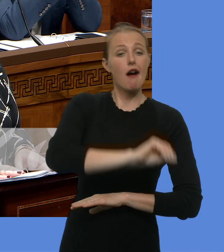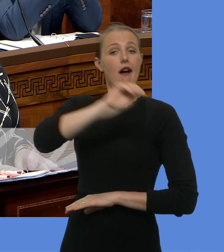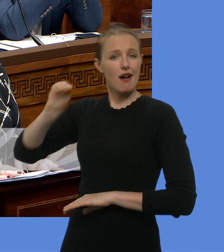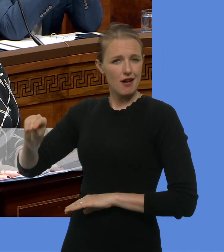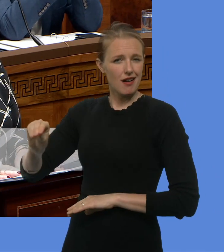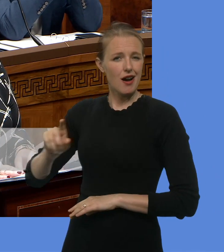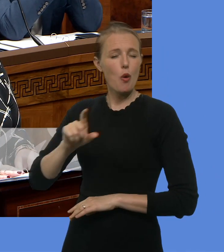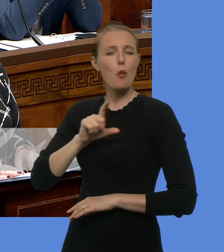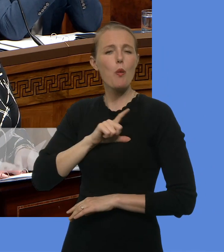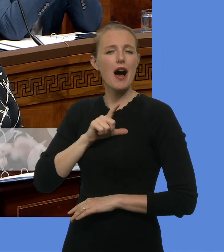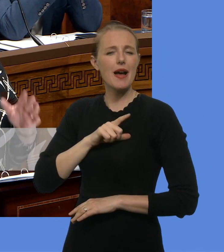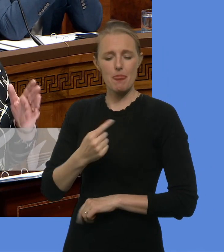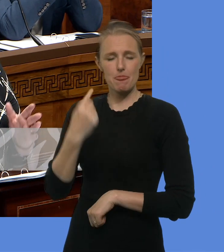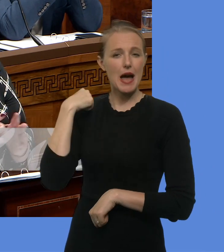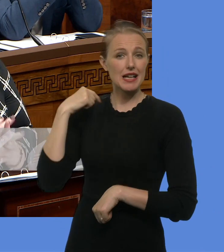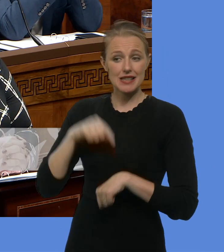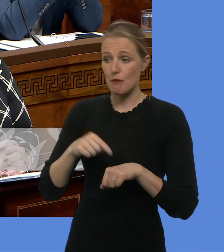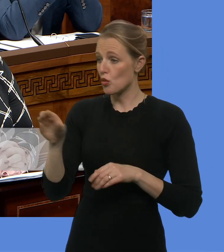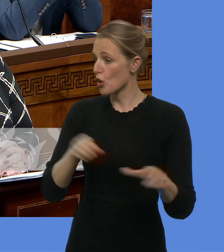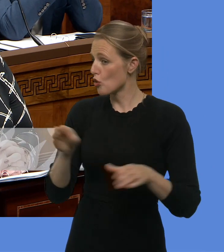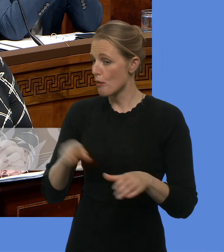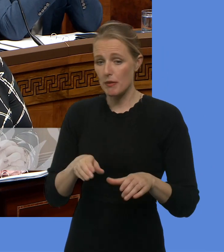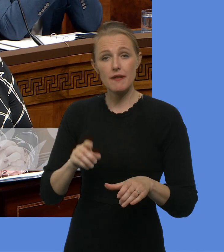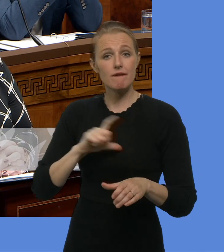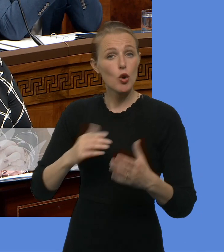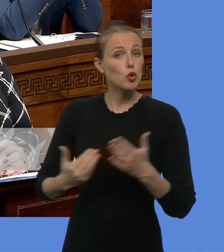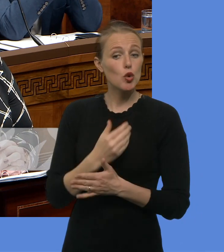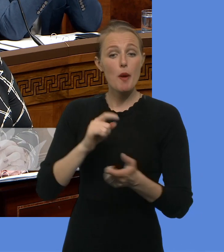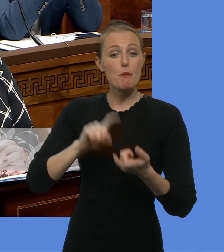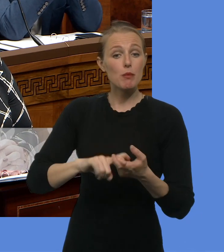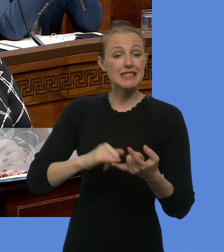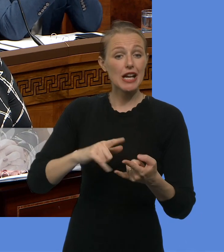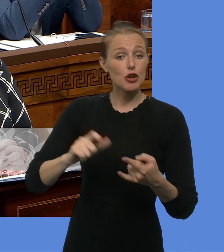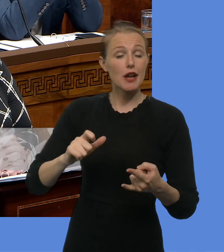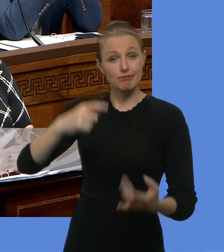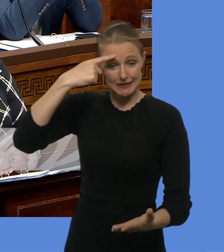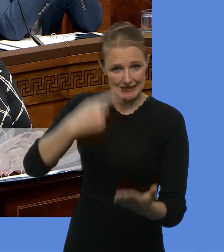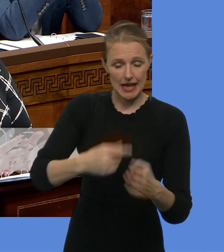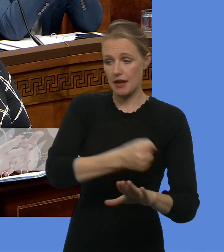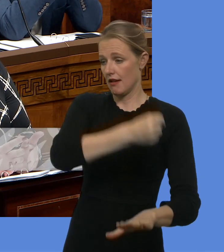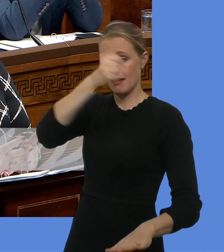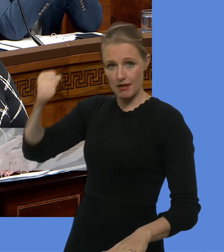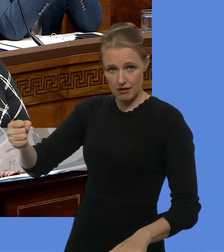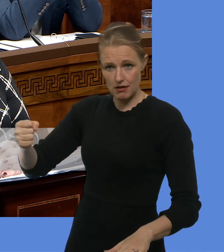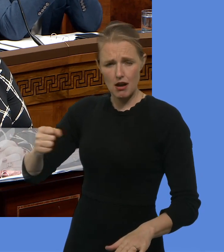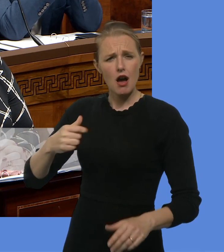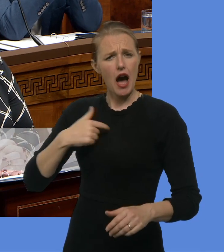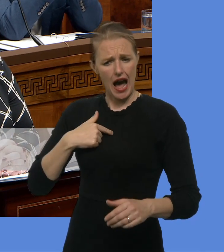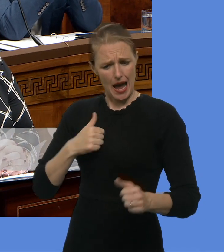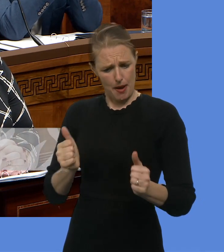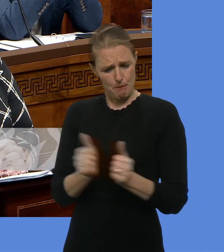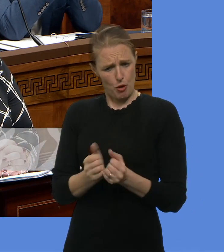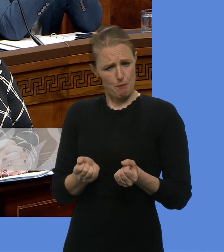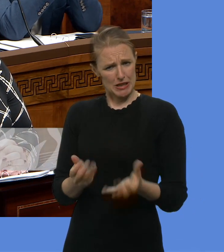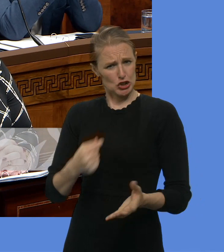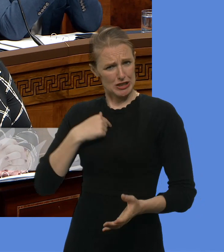ending of the recruitment for new permanent secretaries. My permission was not required, and